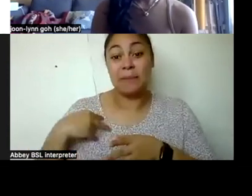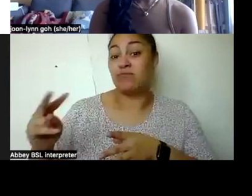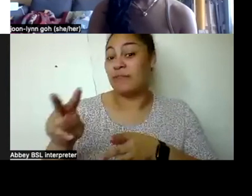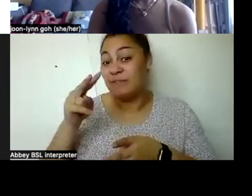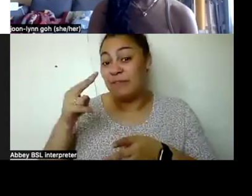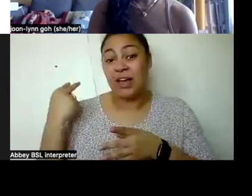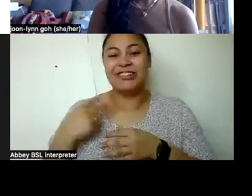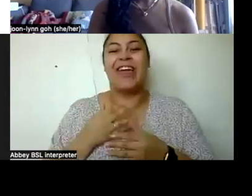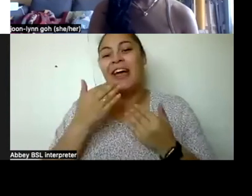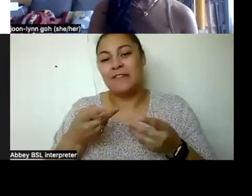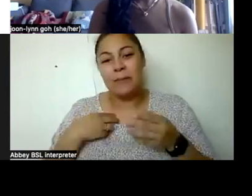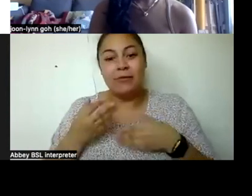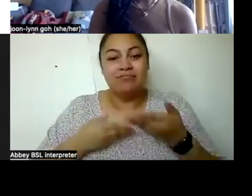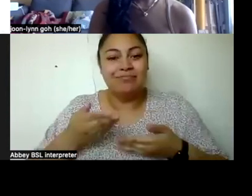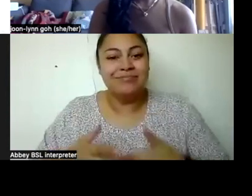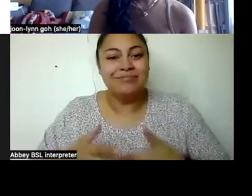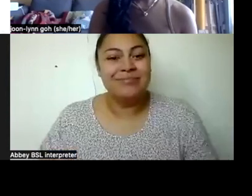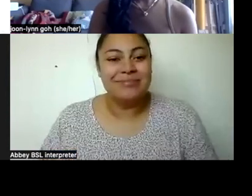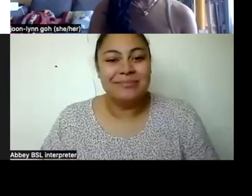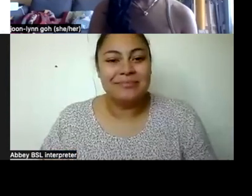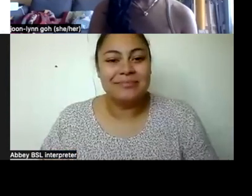for my ramblings.